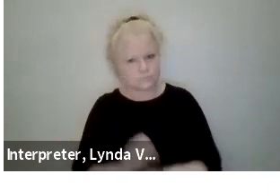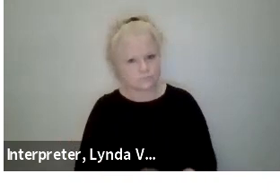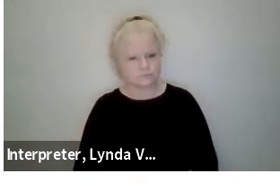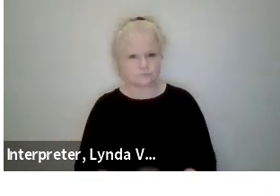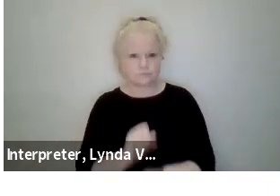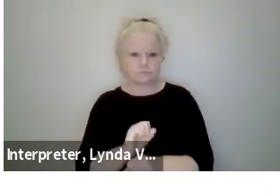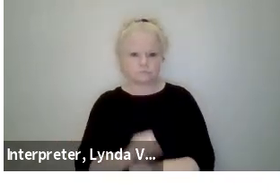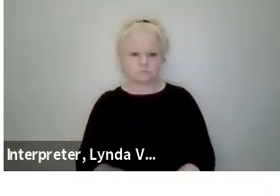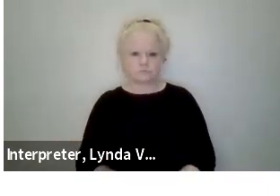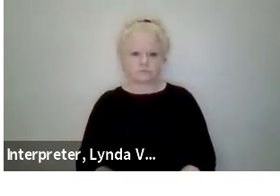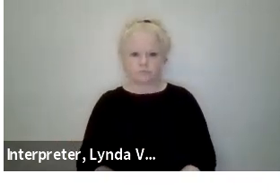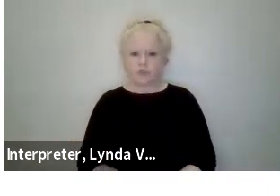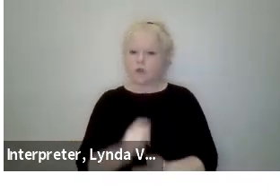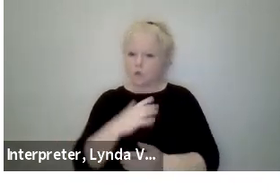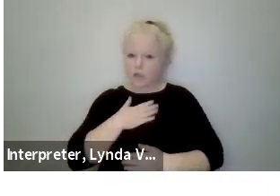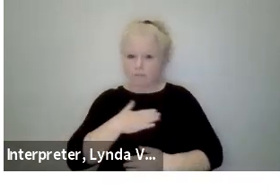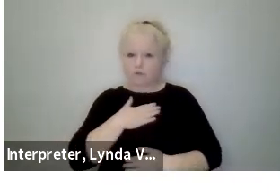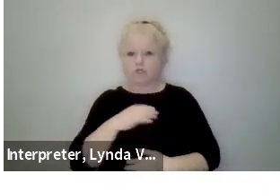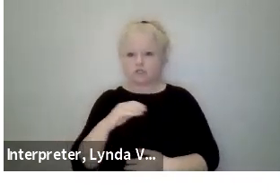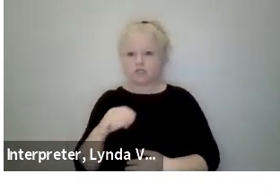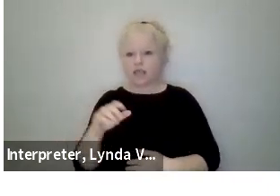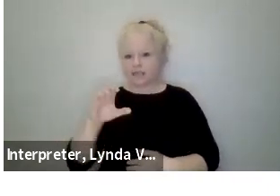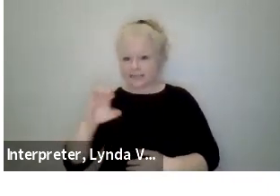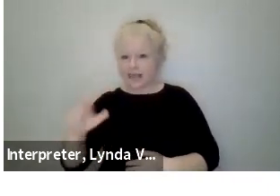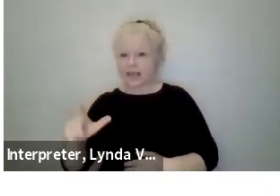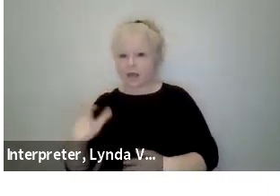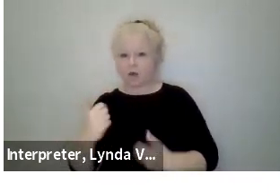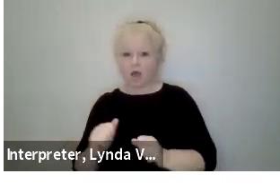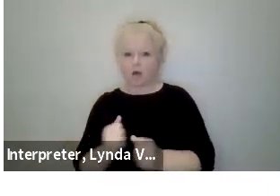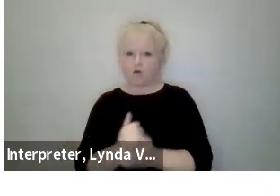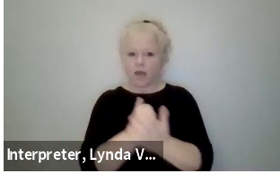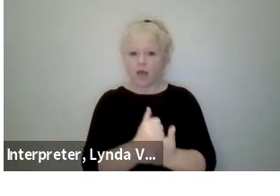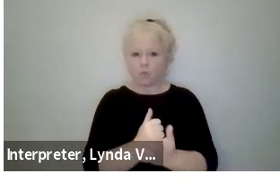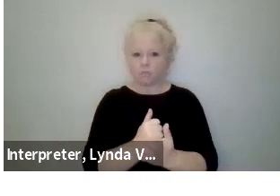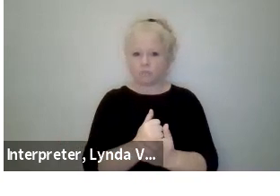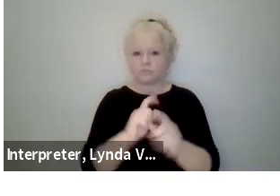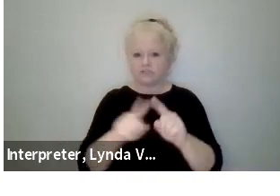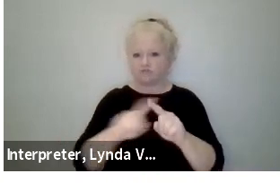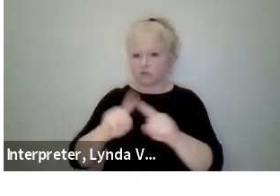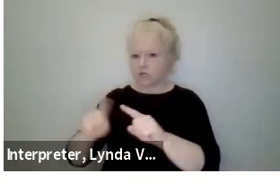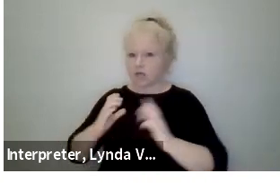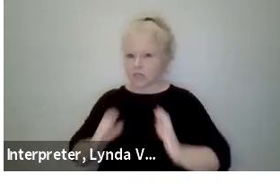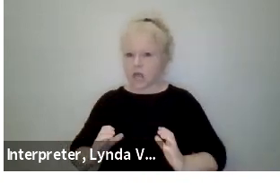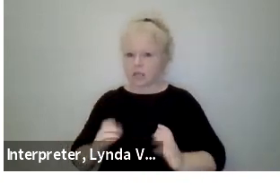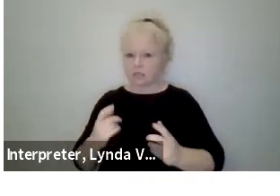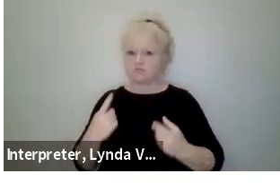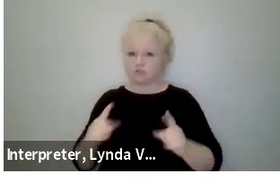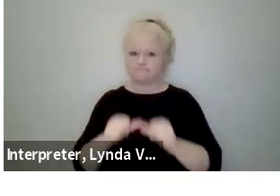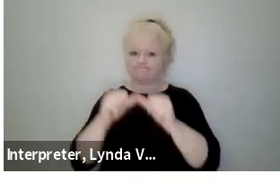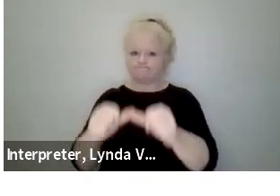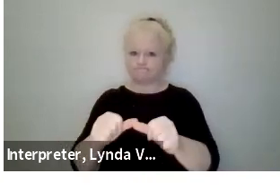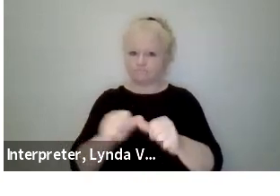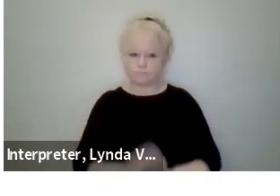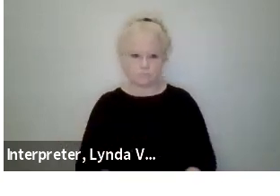the CIL ILRC has kind of put into helping clients one thing that I've seen within the